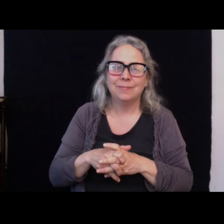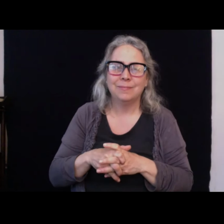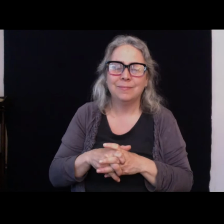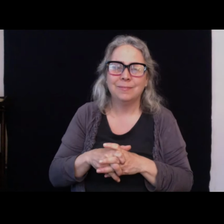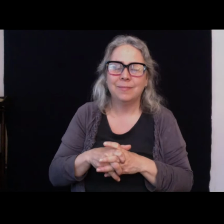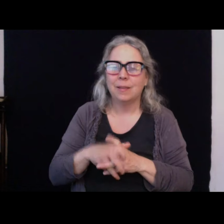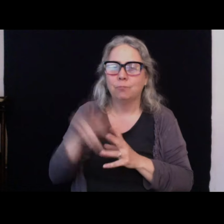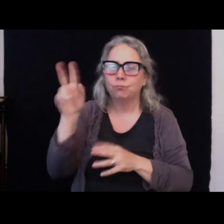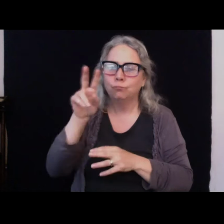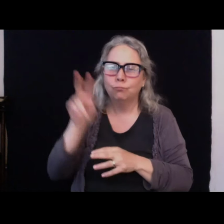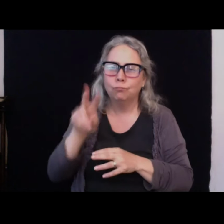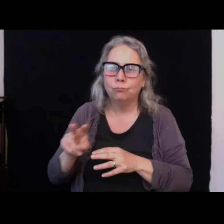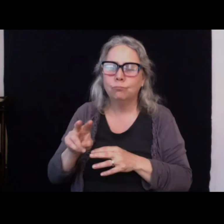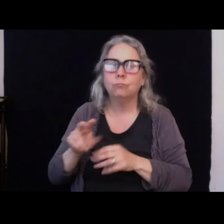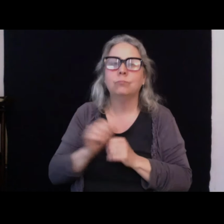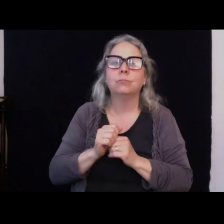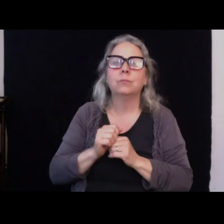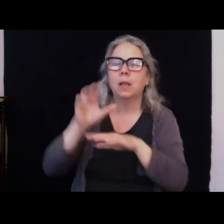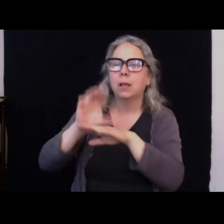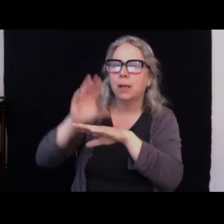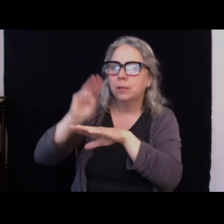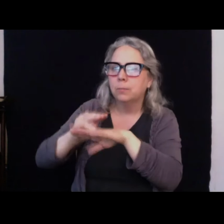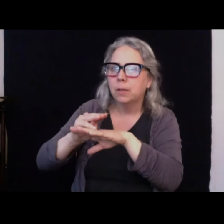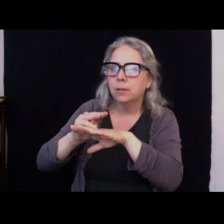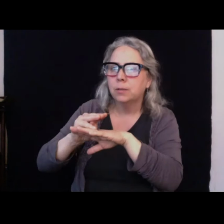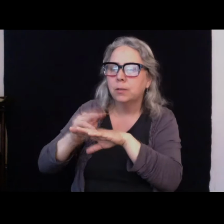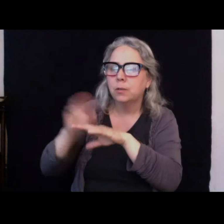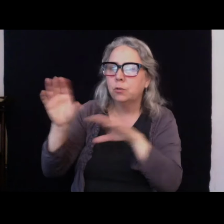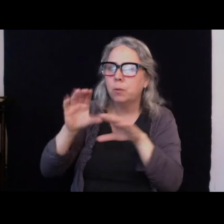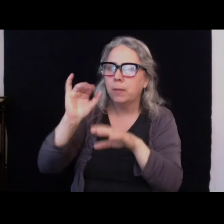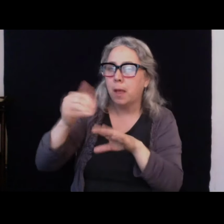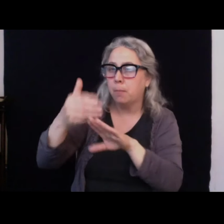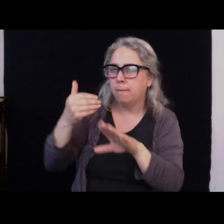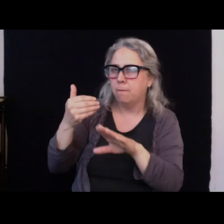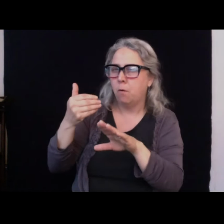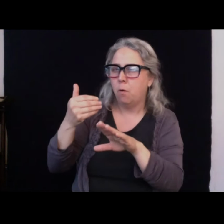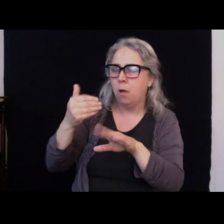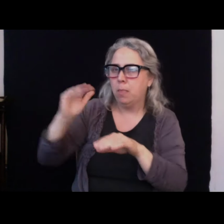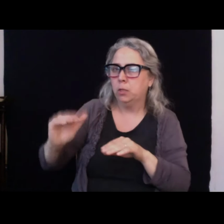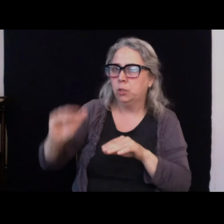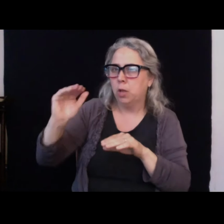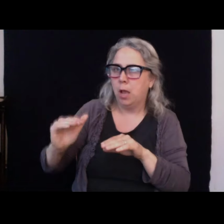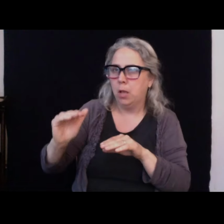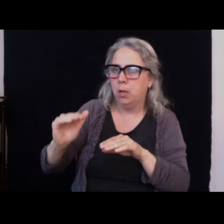Should case managers be doing this before the child turns 14?